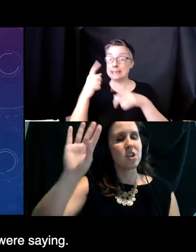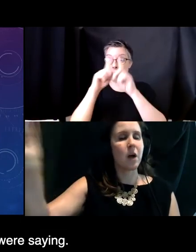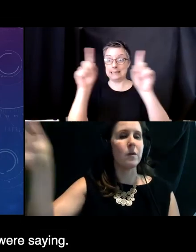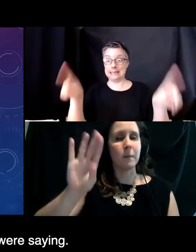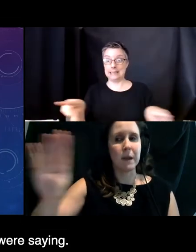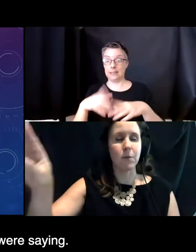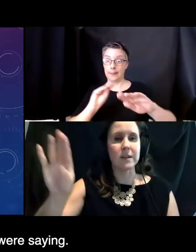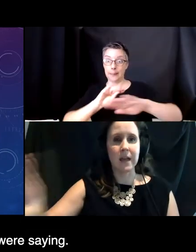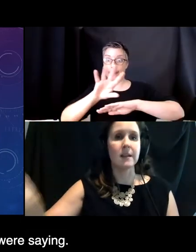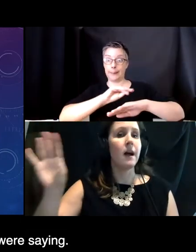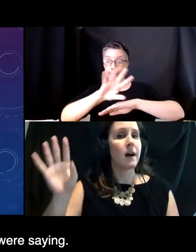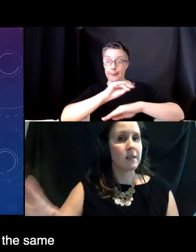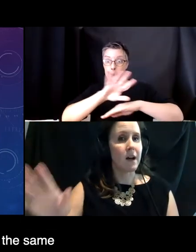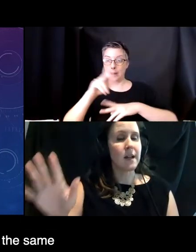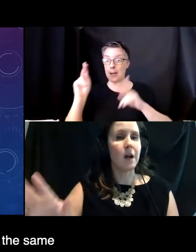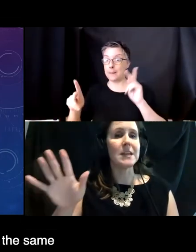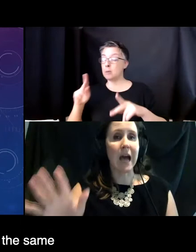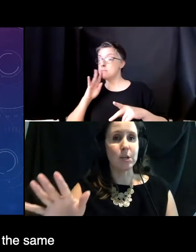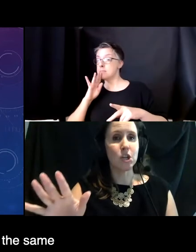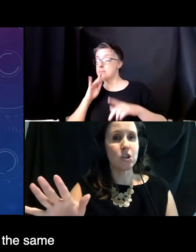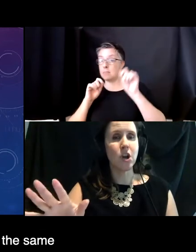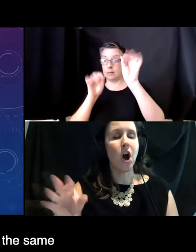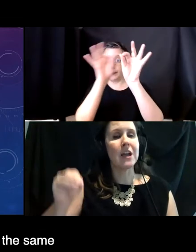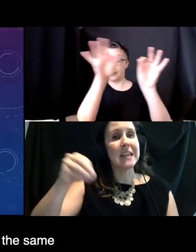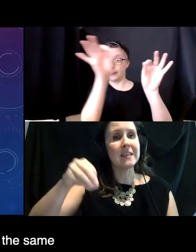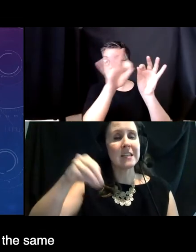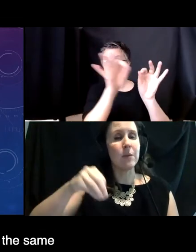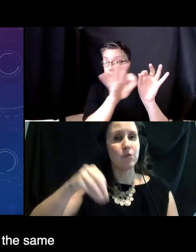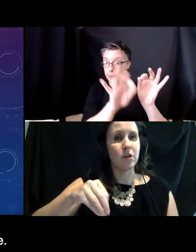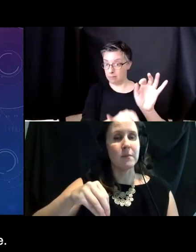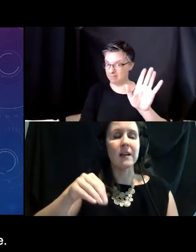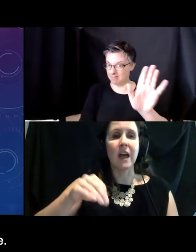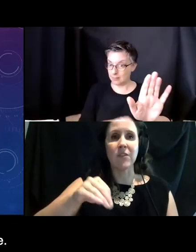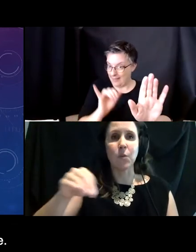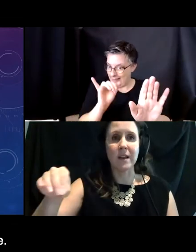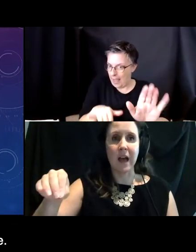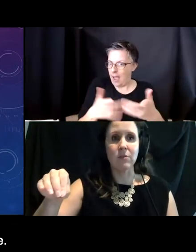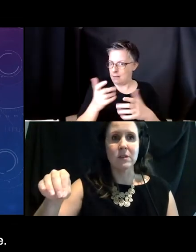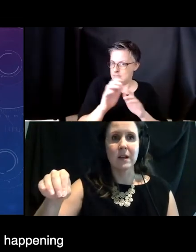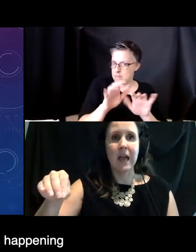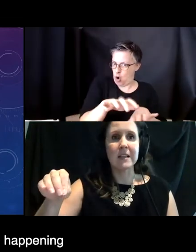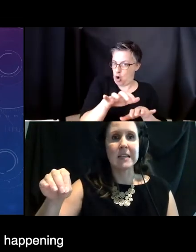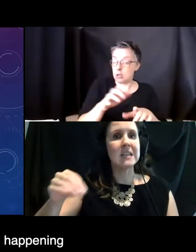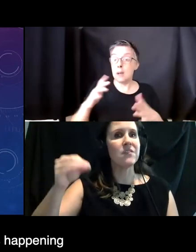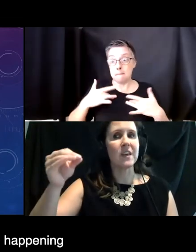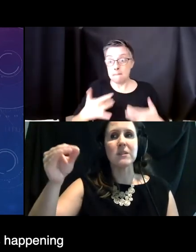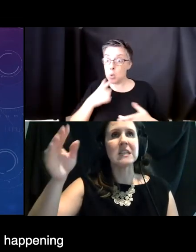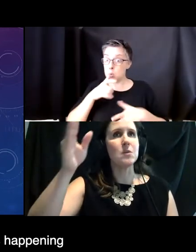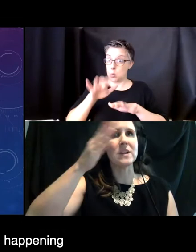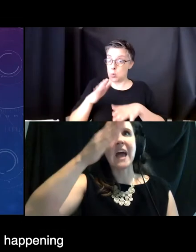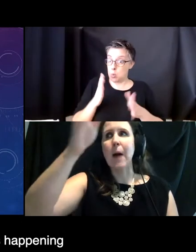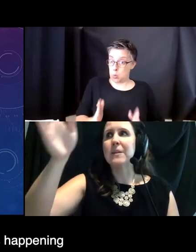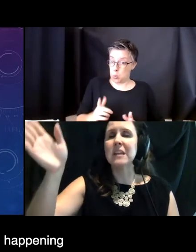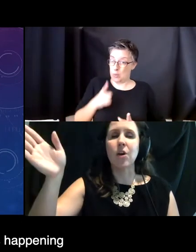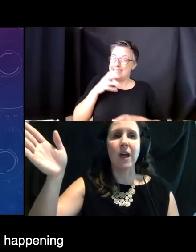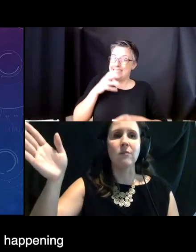it was showing what people were saying. A lot of times captioners are in the same room as everyone else. It's easy for them to see